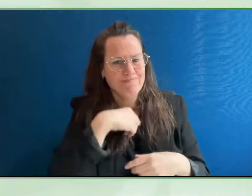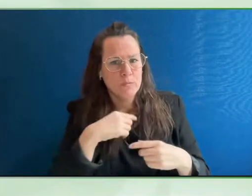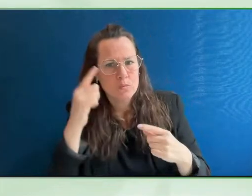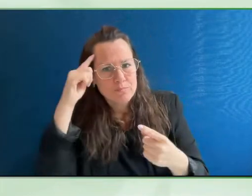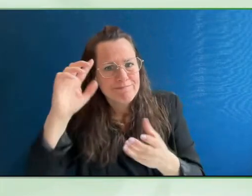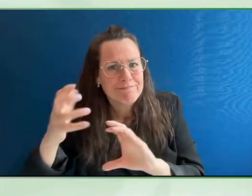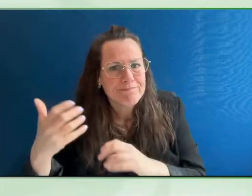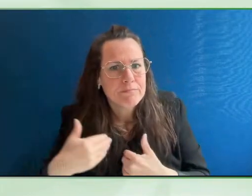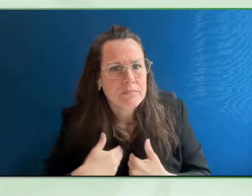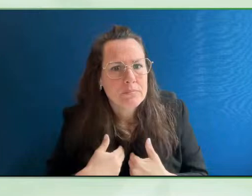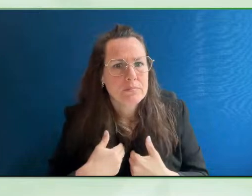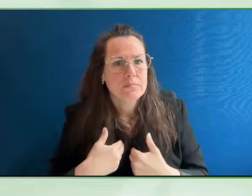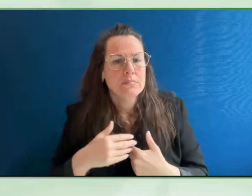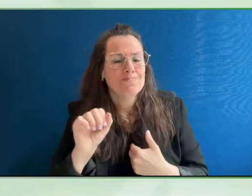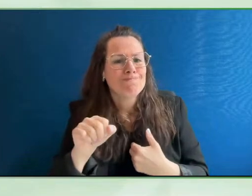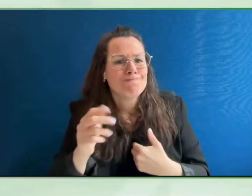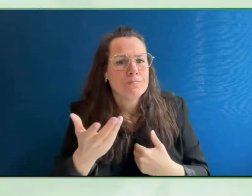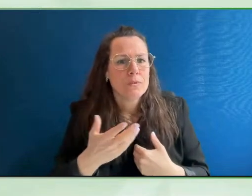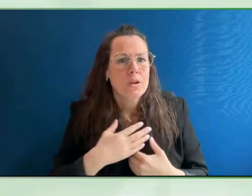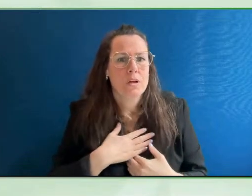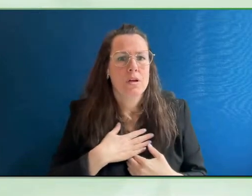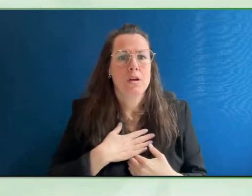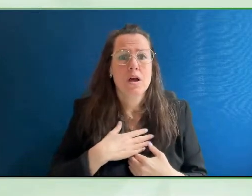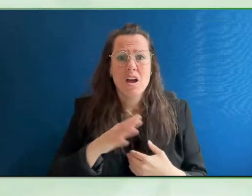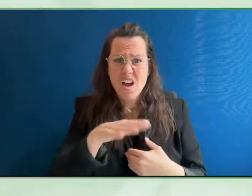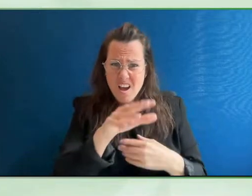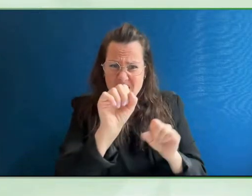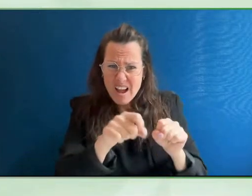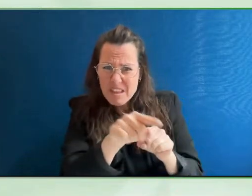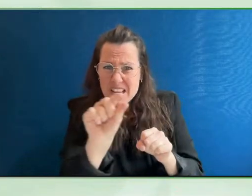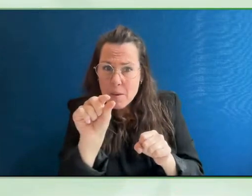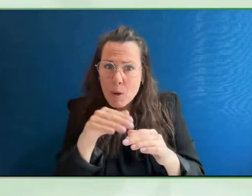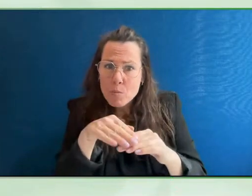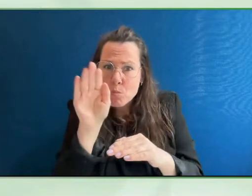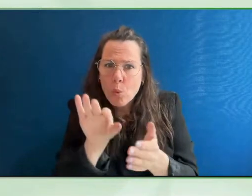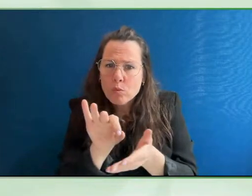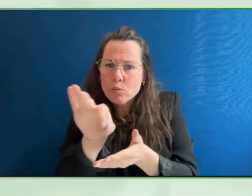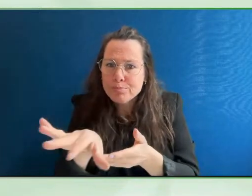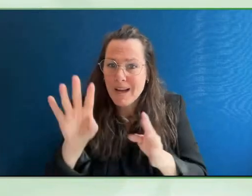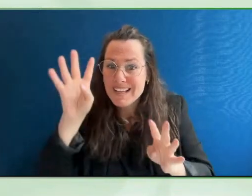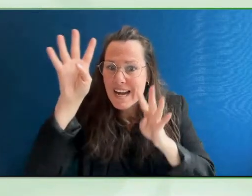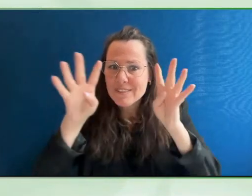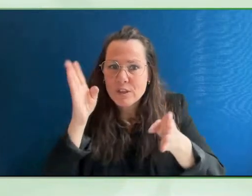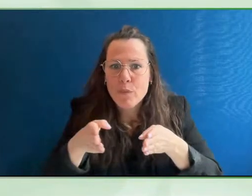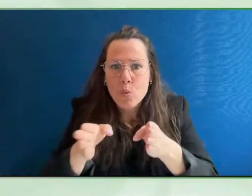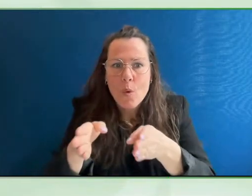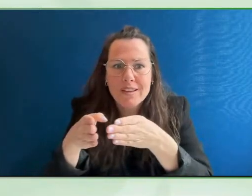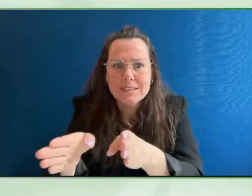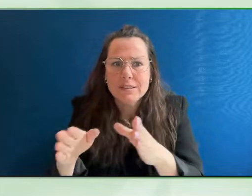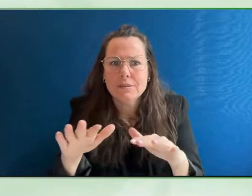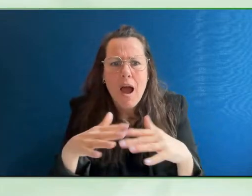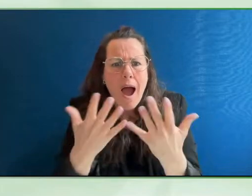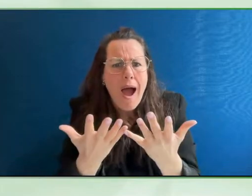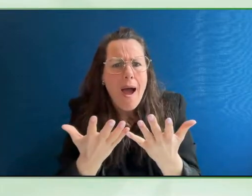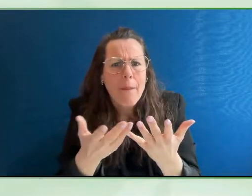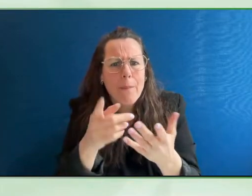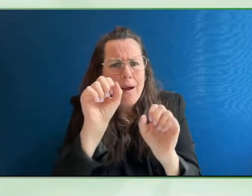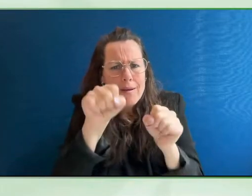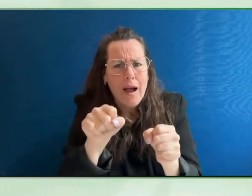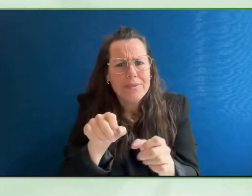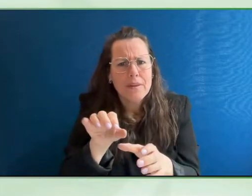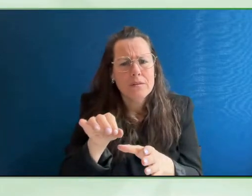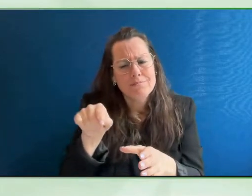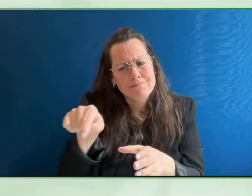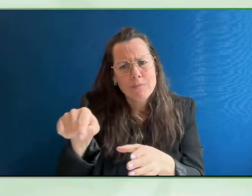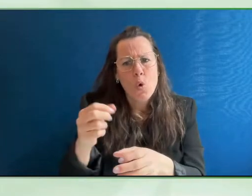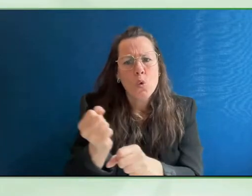applying in addition or with ReelAbilities at the workplace at Google? Yeah, I think one of the most important things you need to realize is that